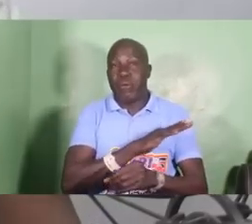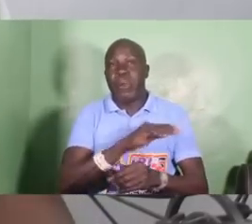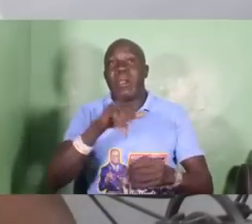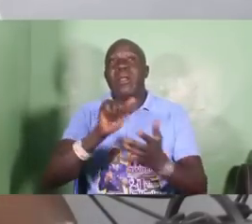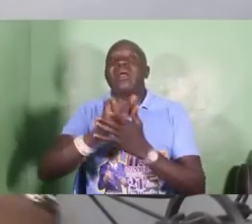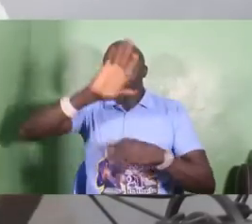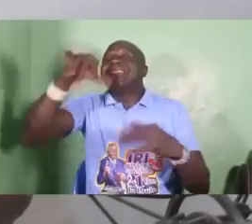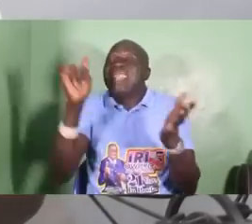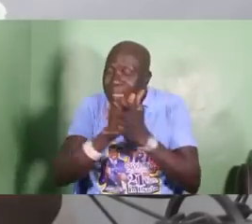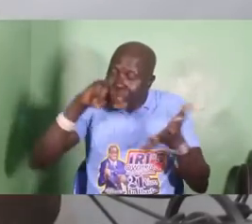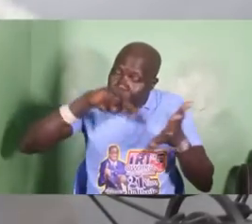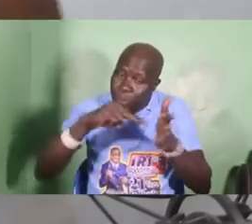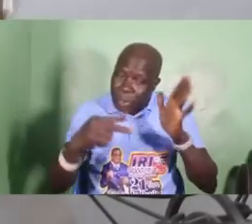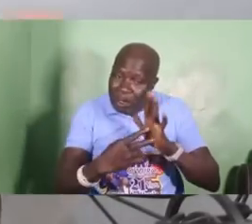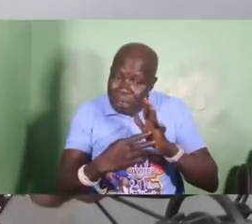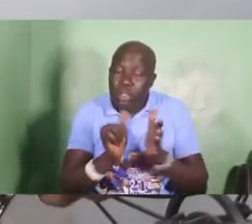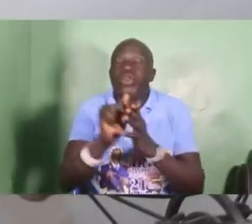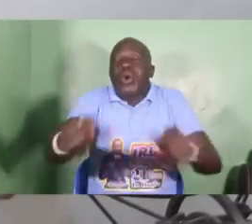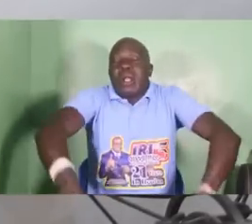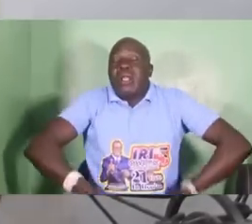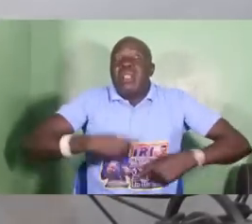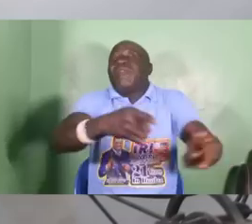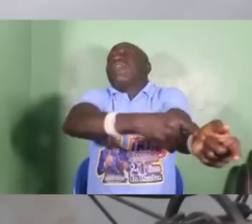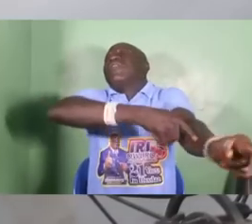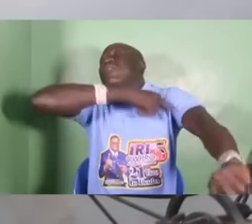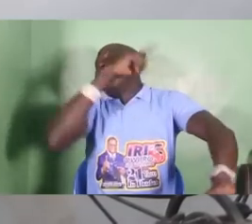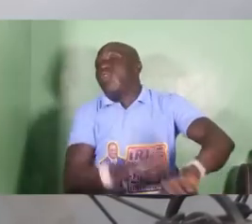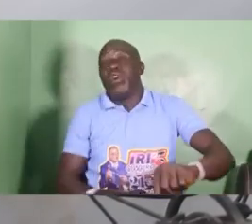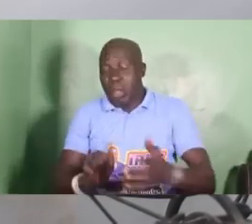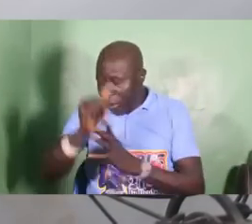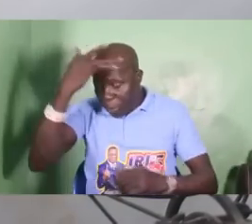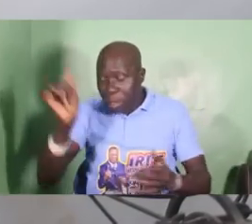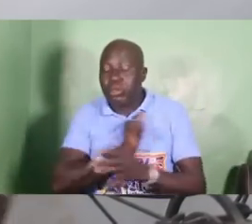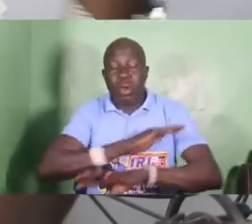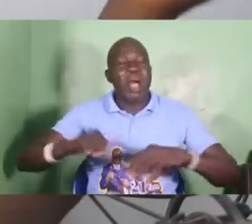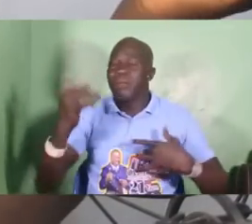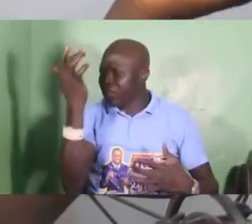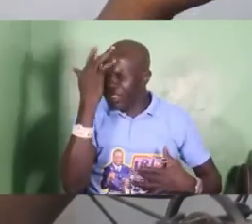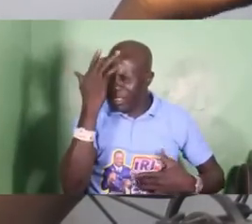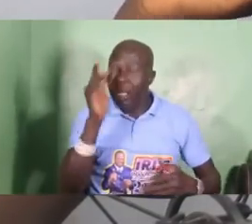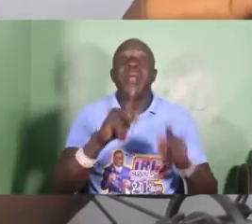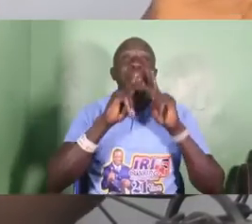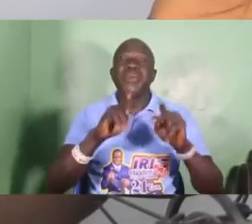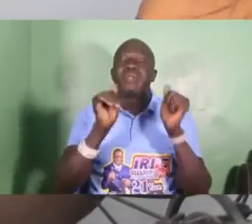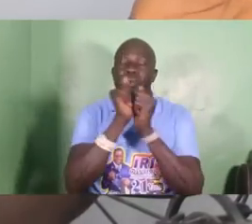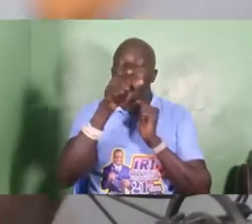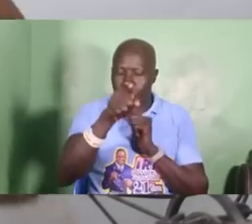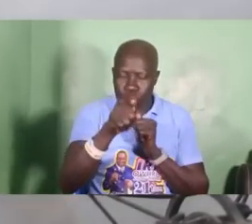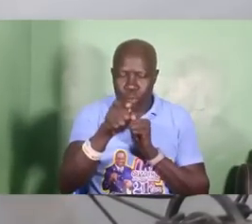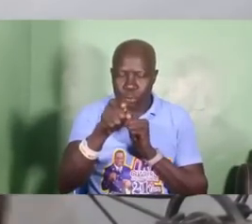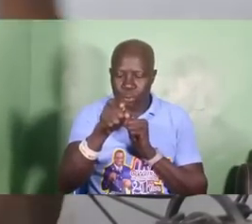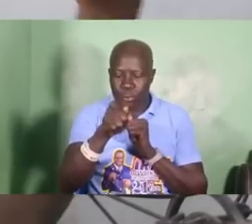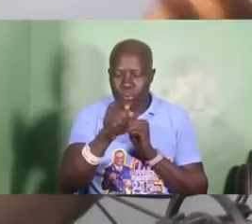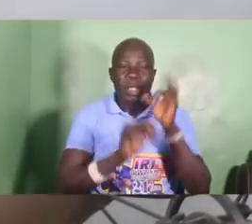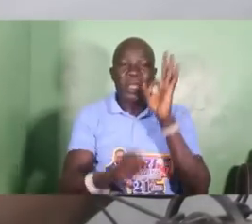your age. That means you are going to spend long life on this earth. When you don't forsake, peace be unto you.